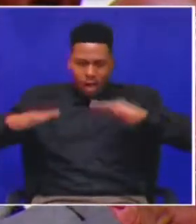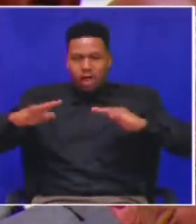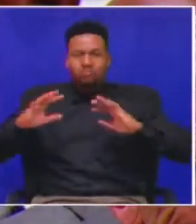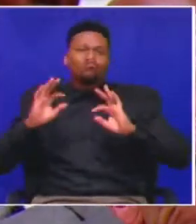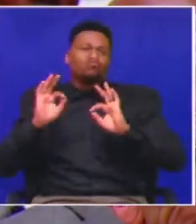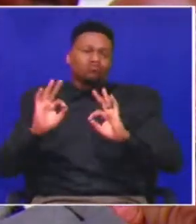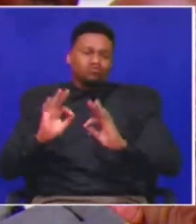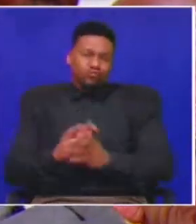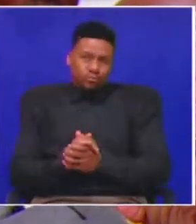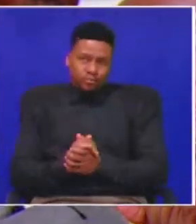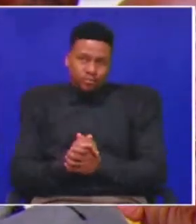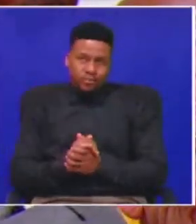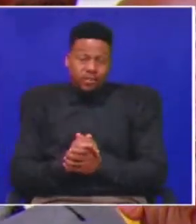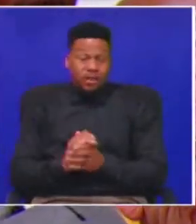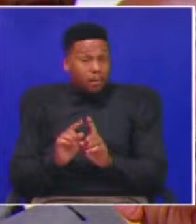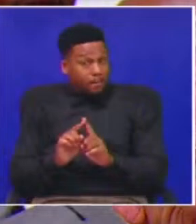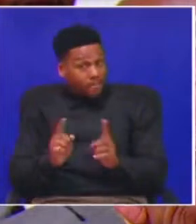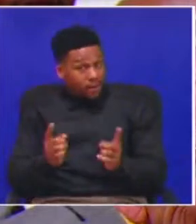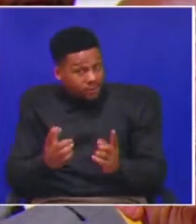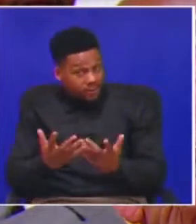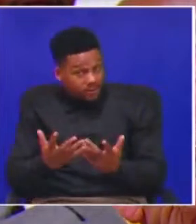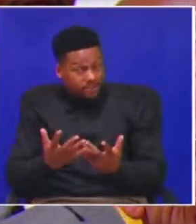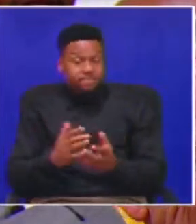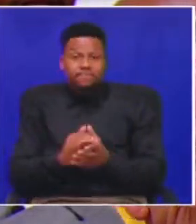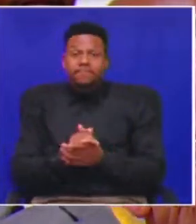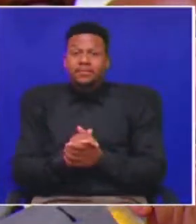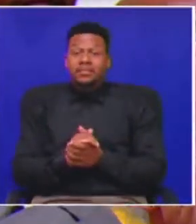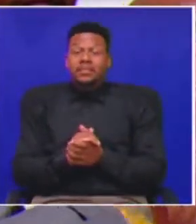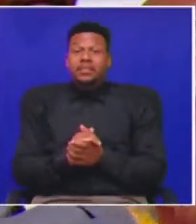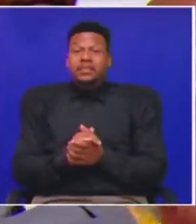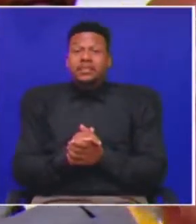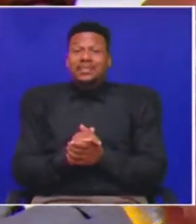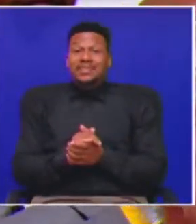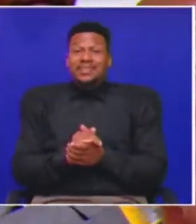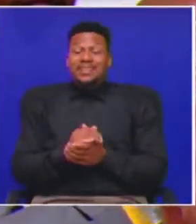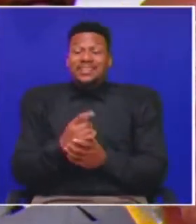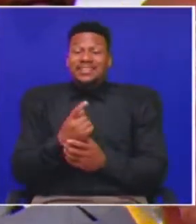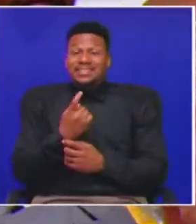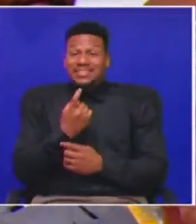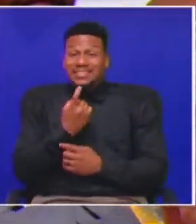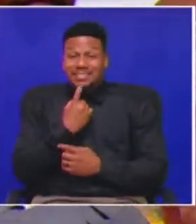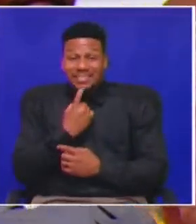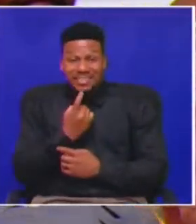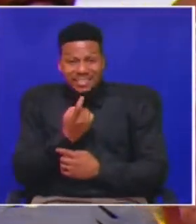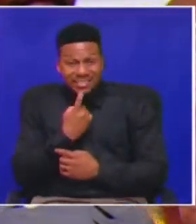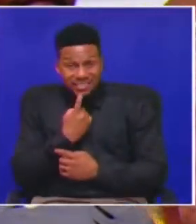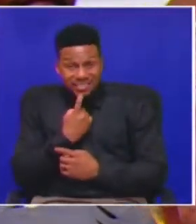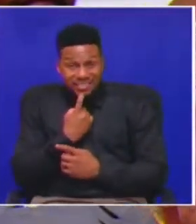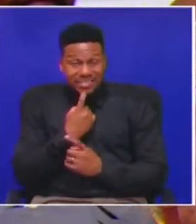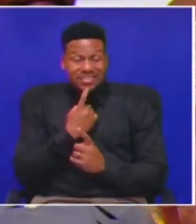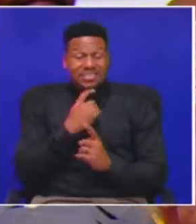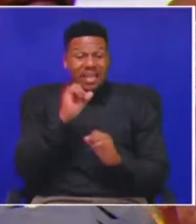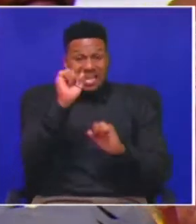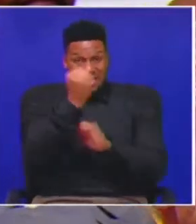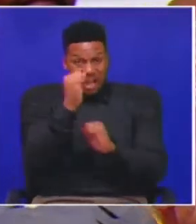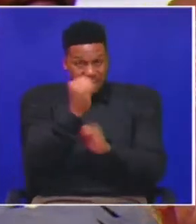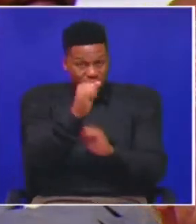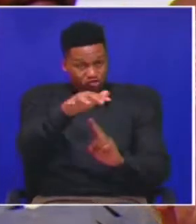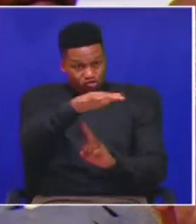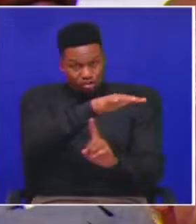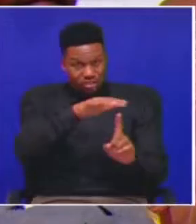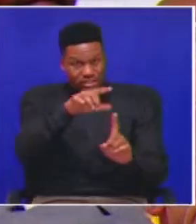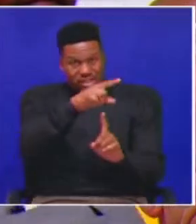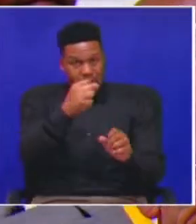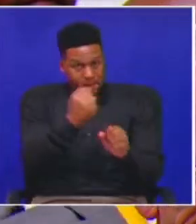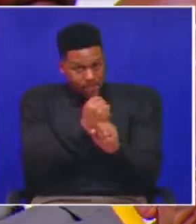President, given the vulnerability of the domestic steel and the manufacturing sectors